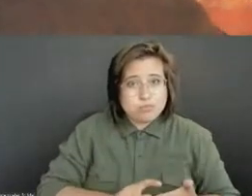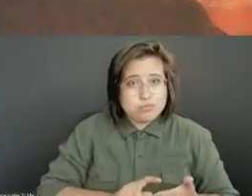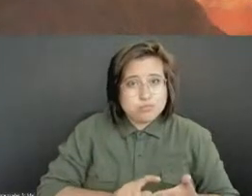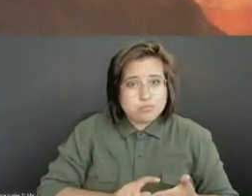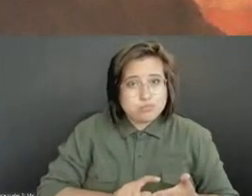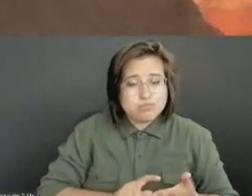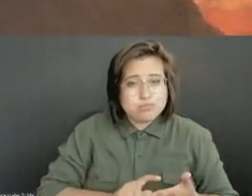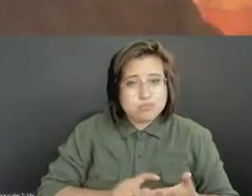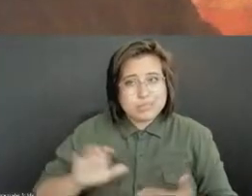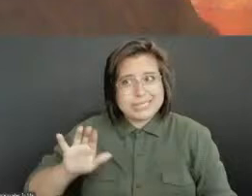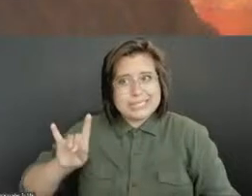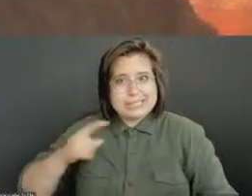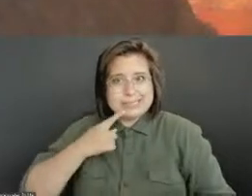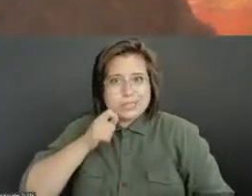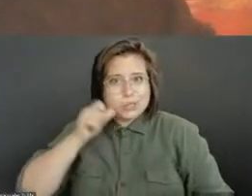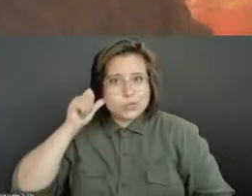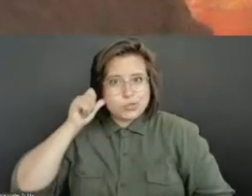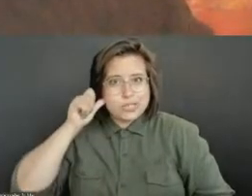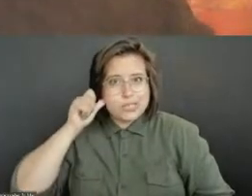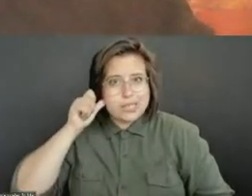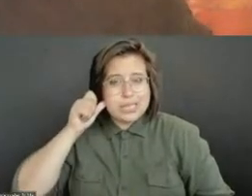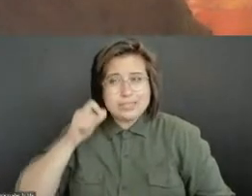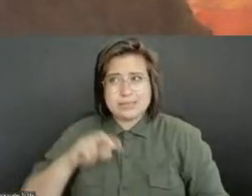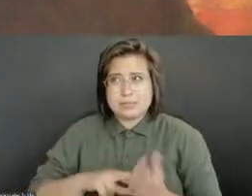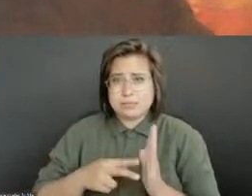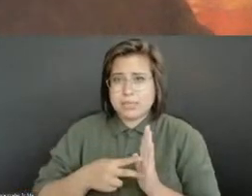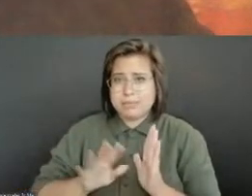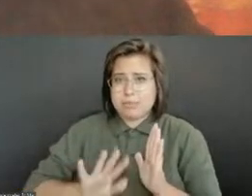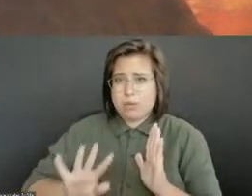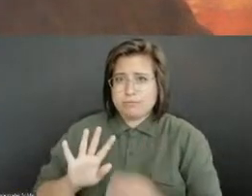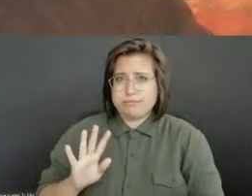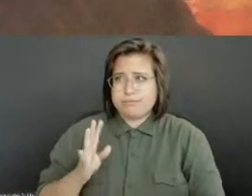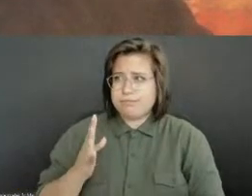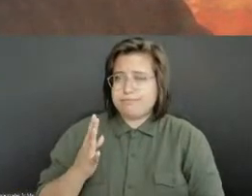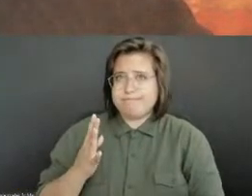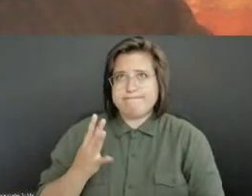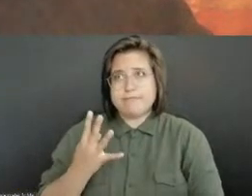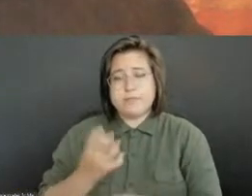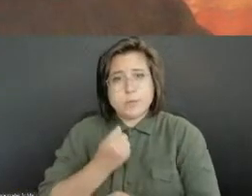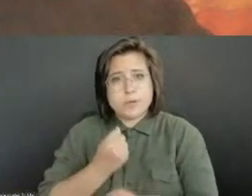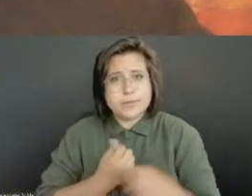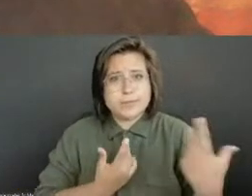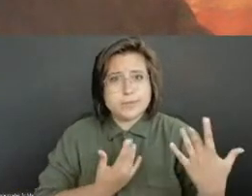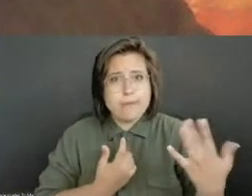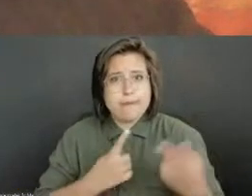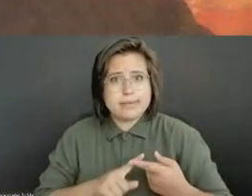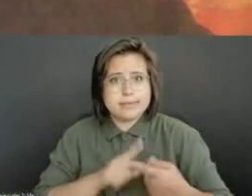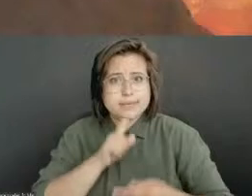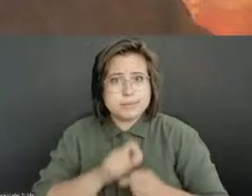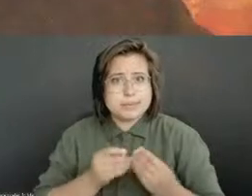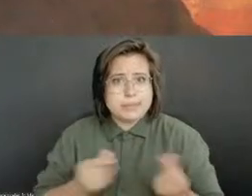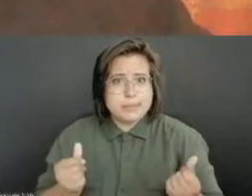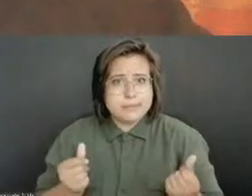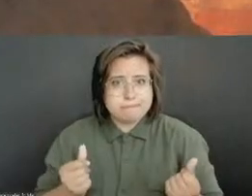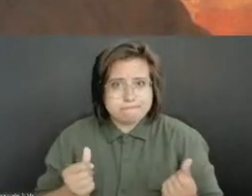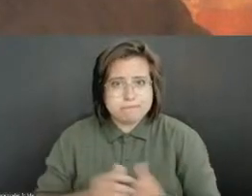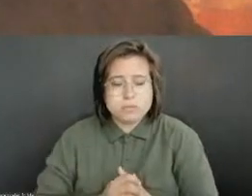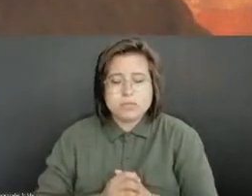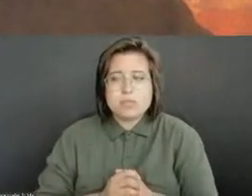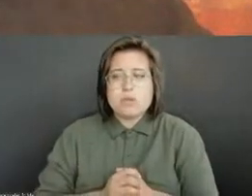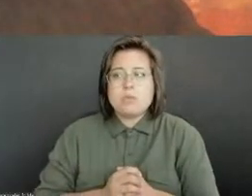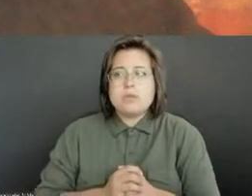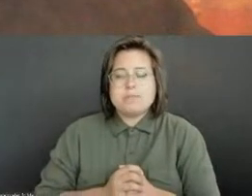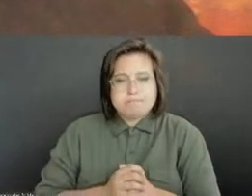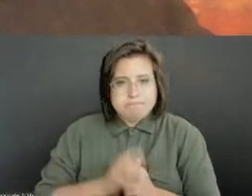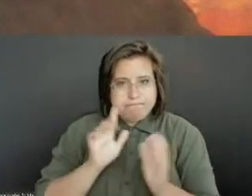said yesterday, we're looking at 4 years before that happens. And so I urge